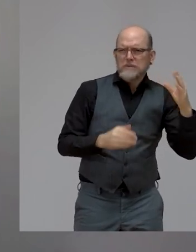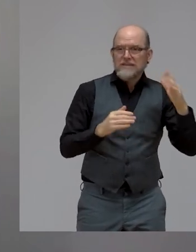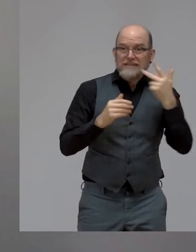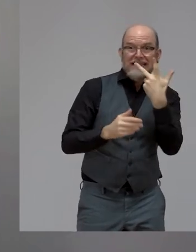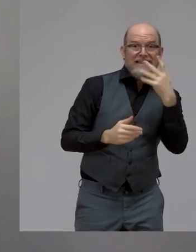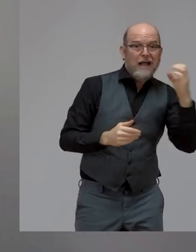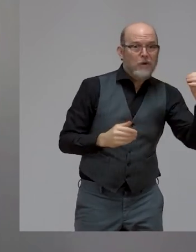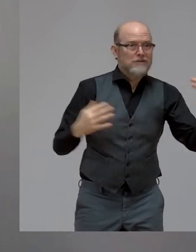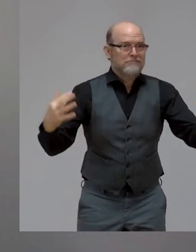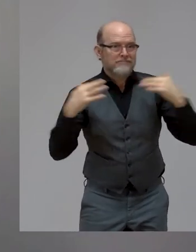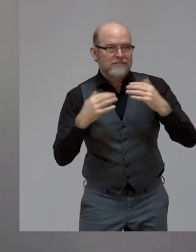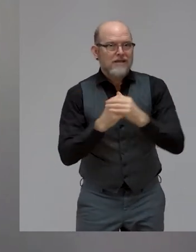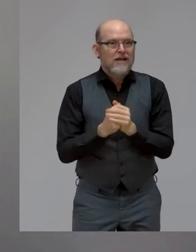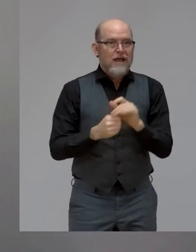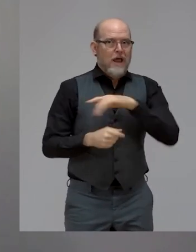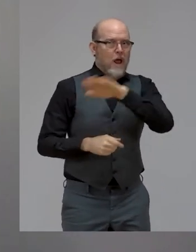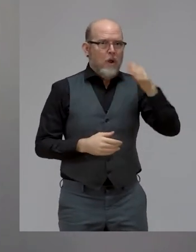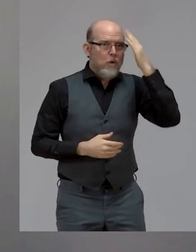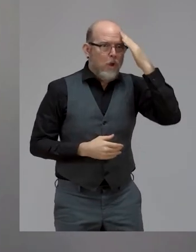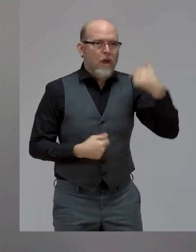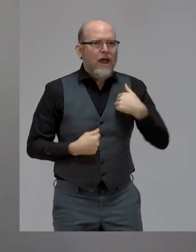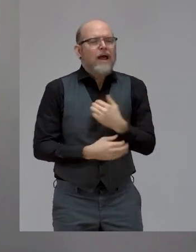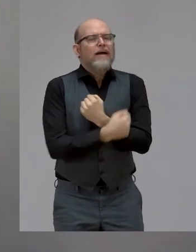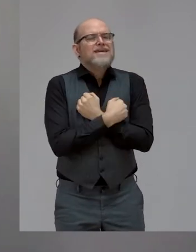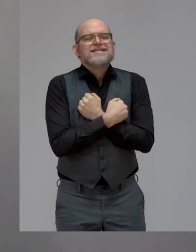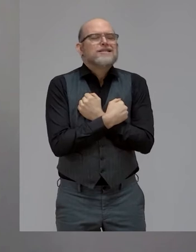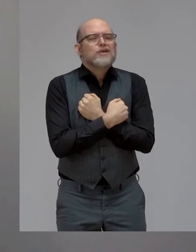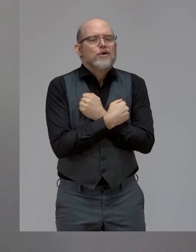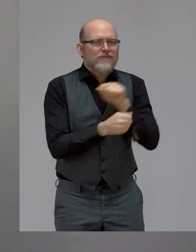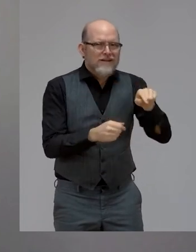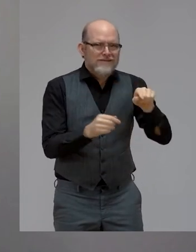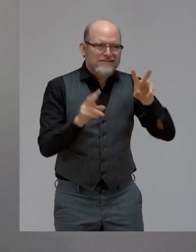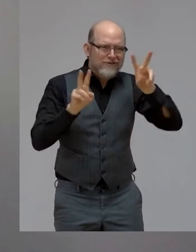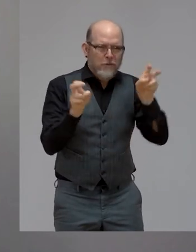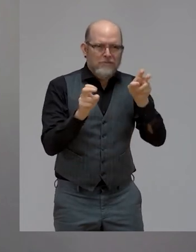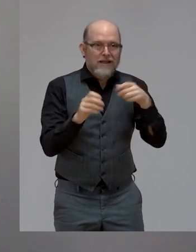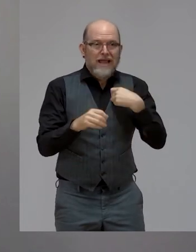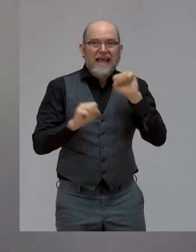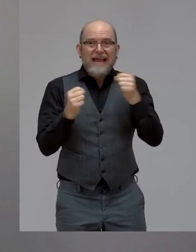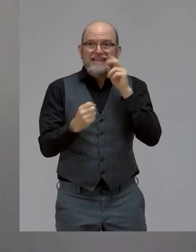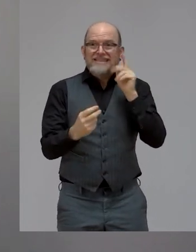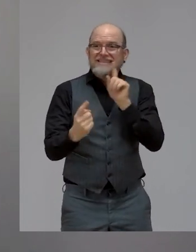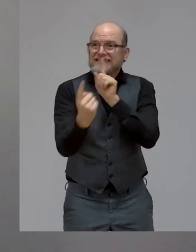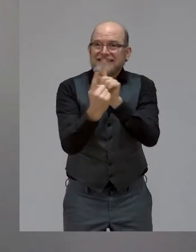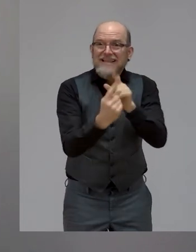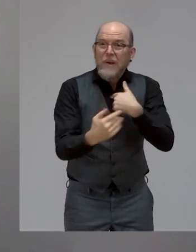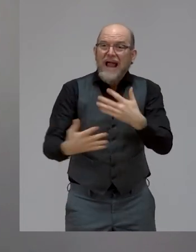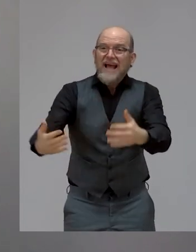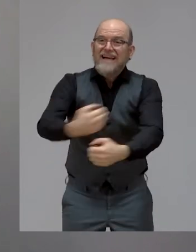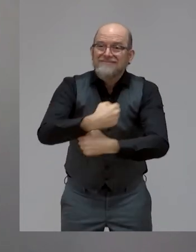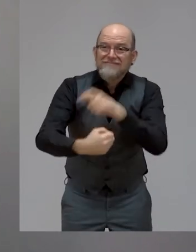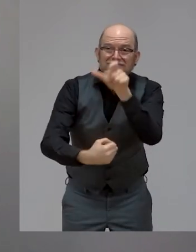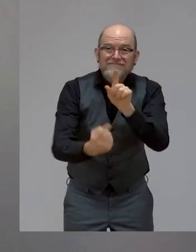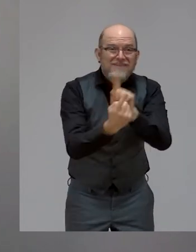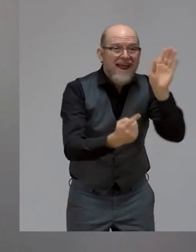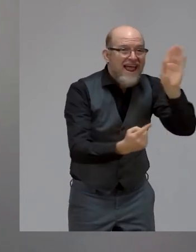and everybody knows I'm a big hugger, or put a hand on a shoulder, or look at each other directly in the eye, I really encourage all of